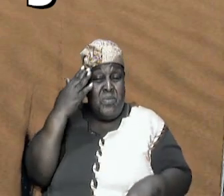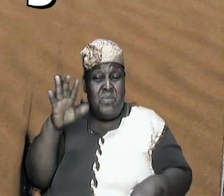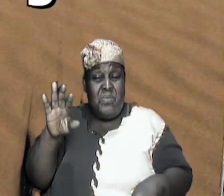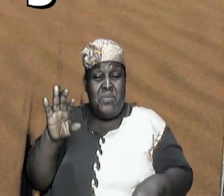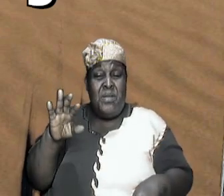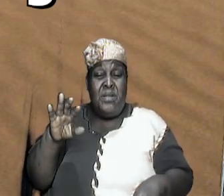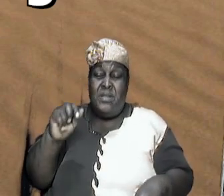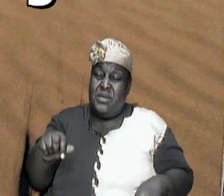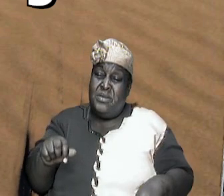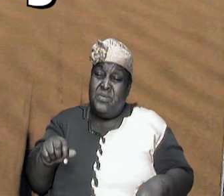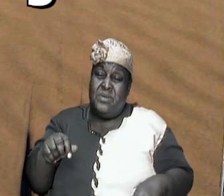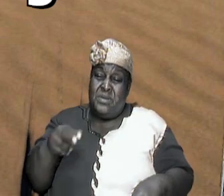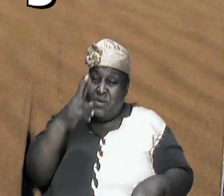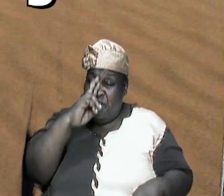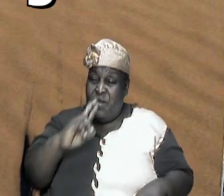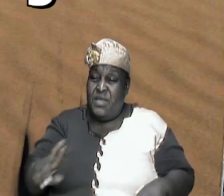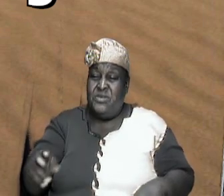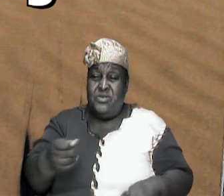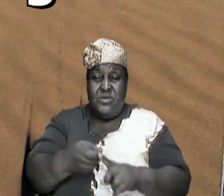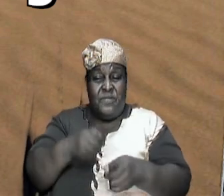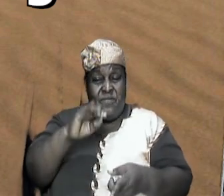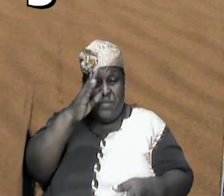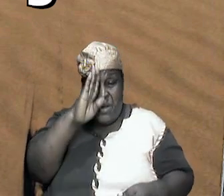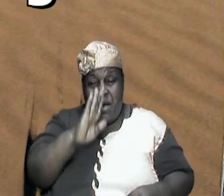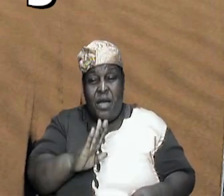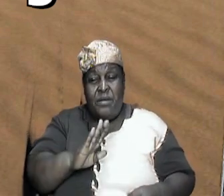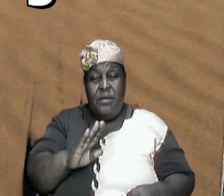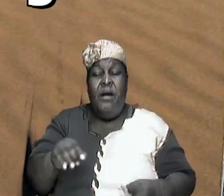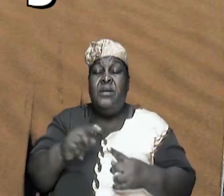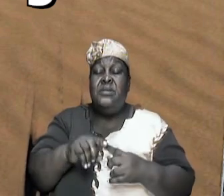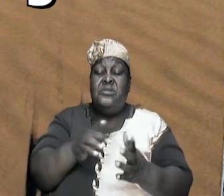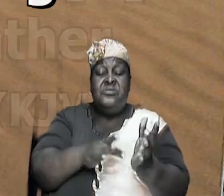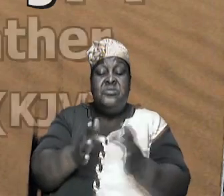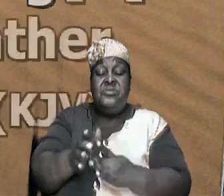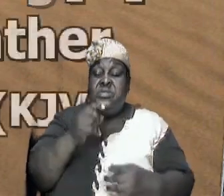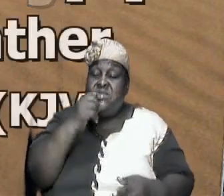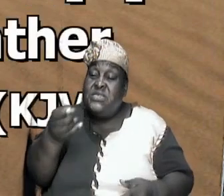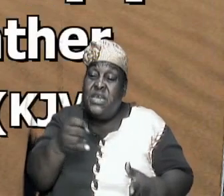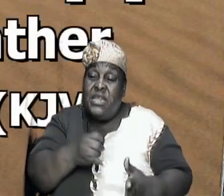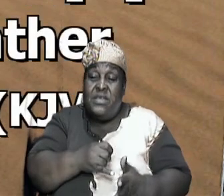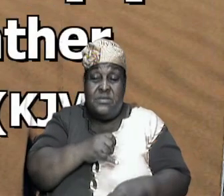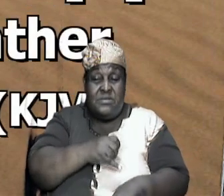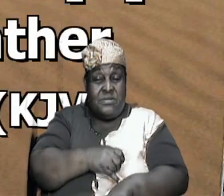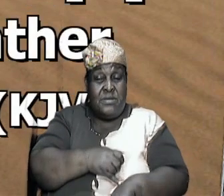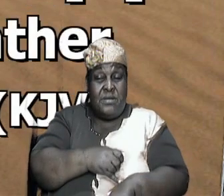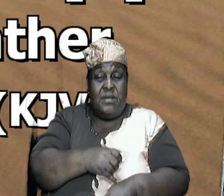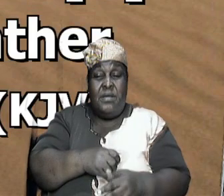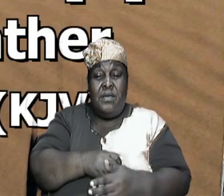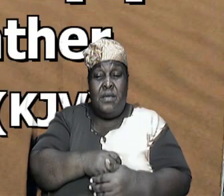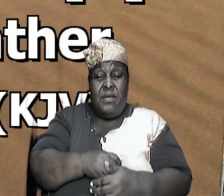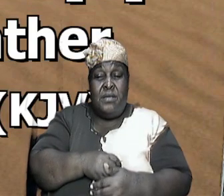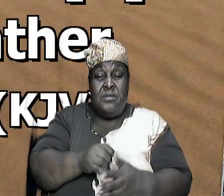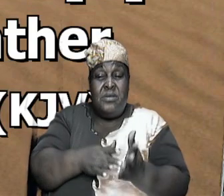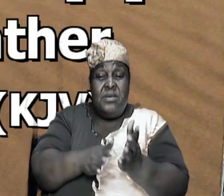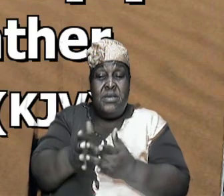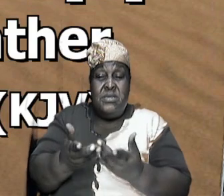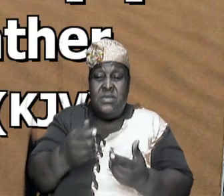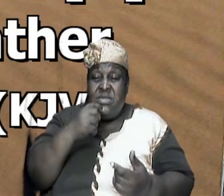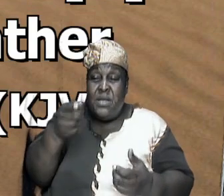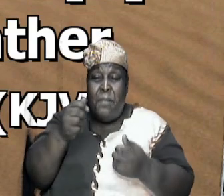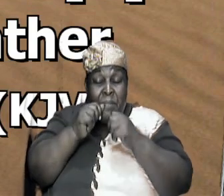revelation from God until Jesus said it. Jesus said, "Blessed art thou,